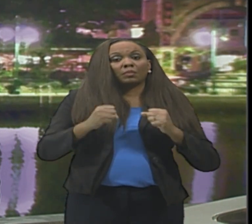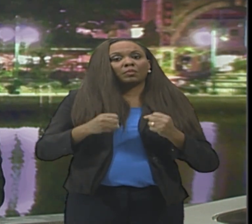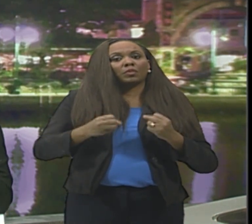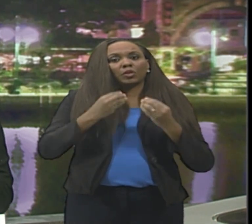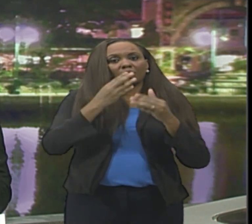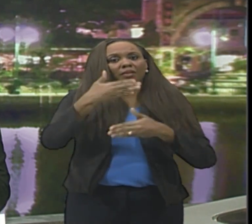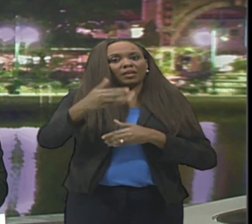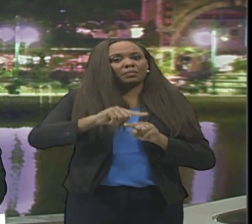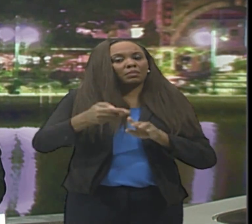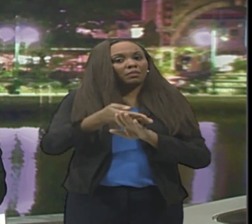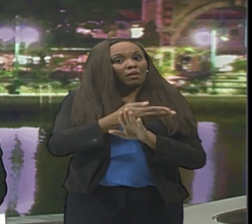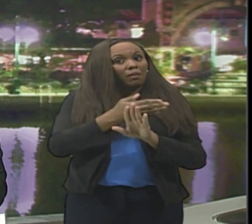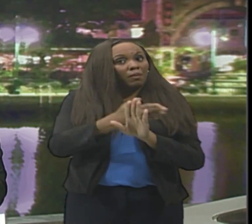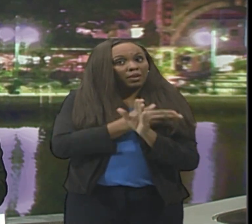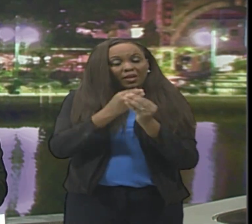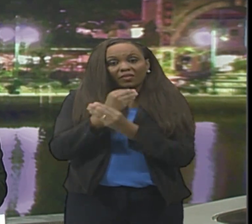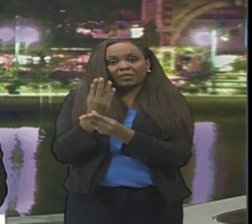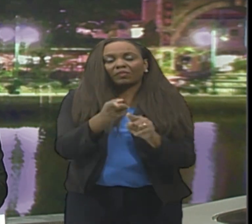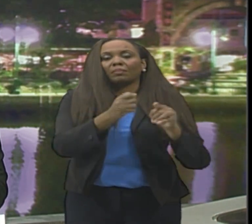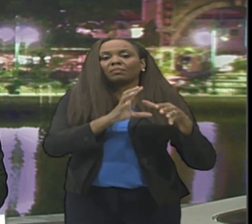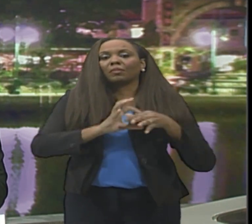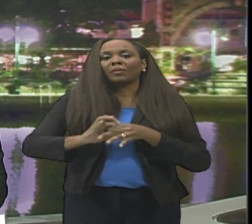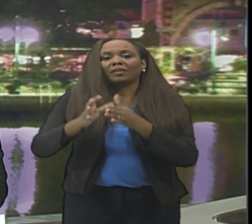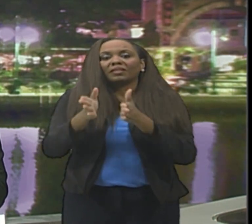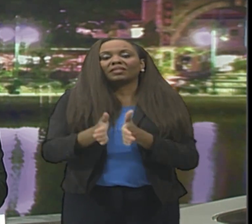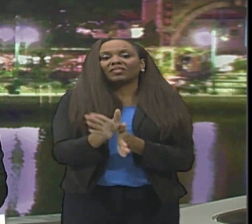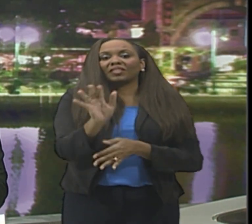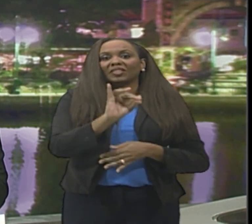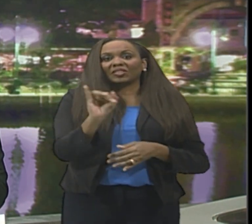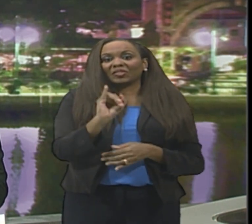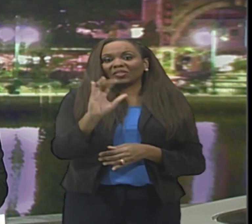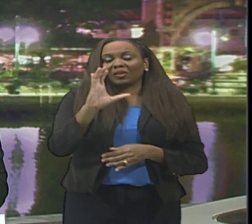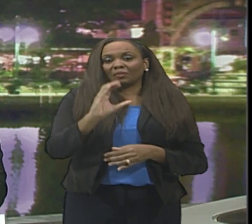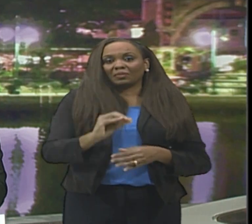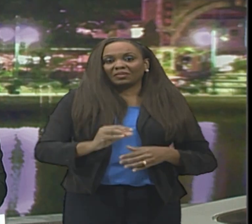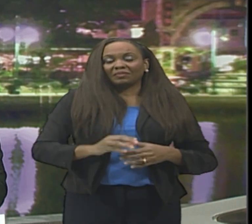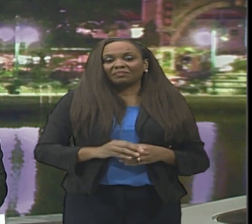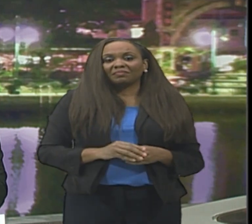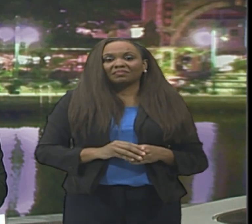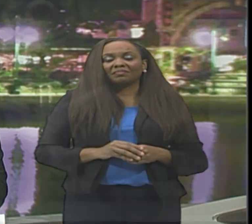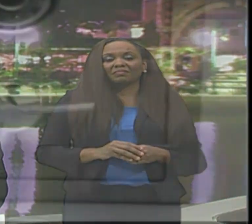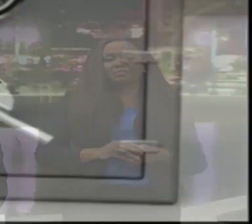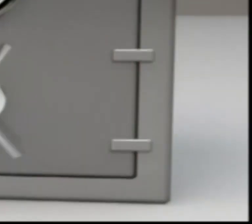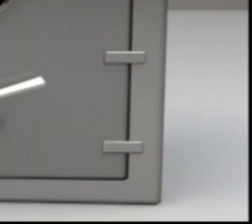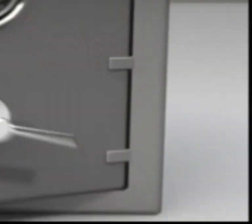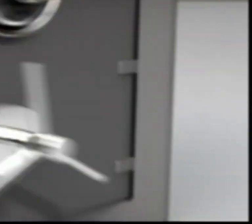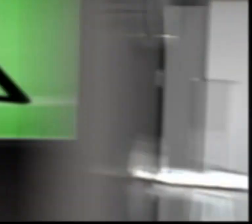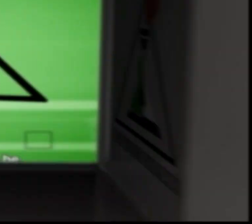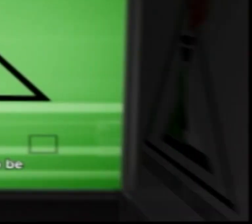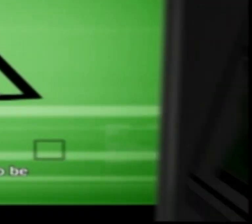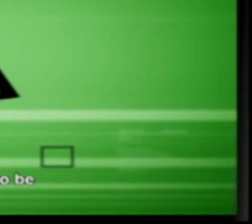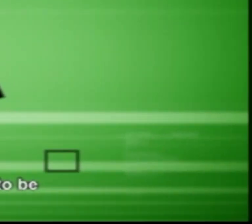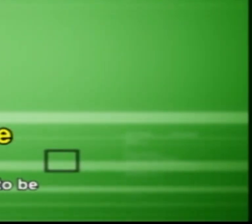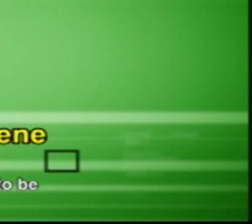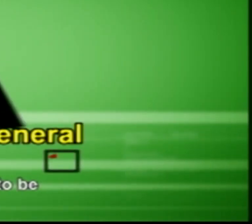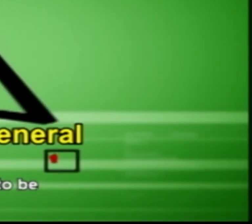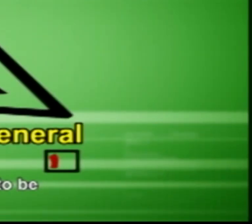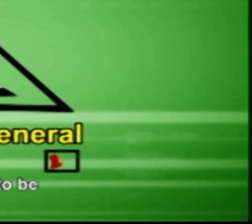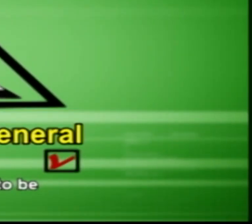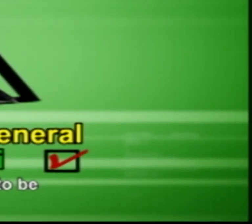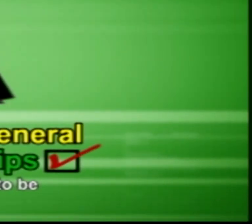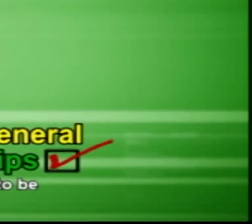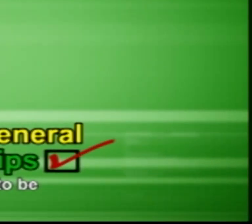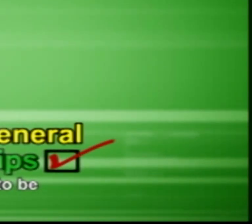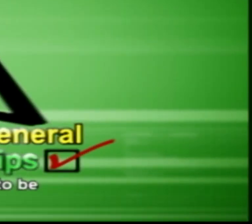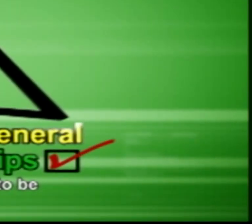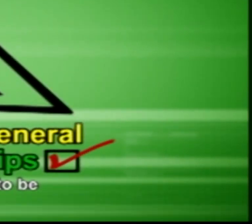Sports Night is up next, but before we get there, here's a tip from Cooperators General Insurance. This tip of the day is brought to you by Cooperators